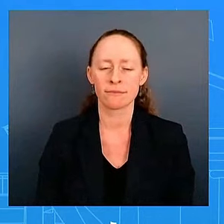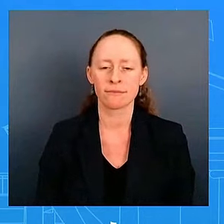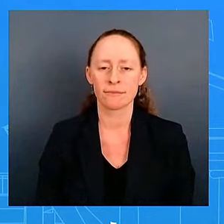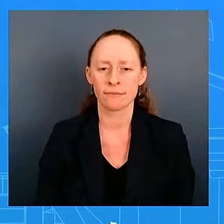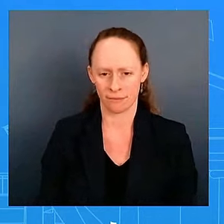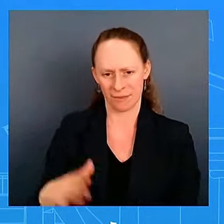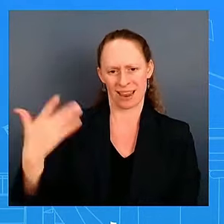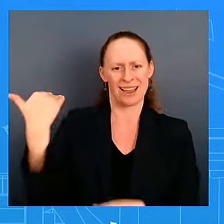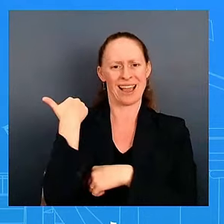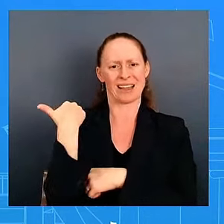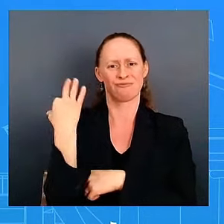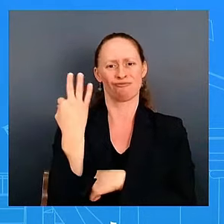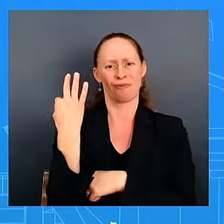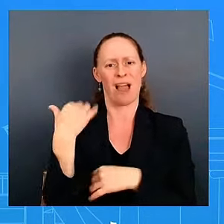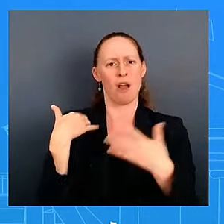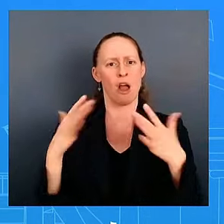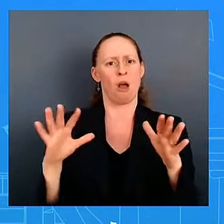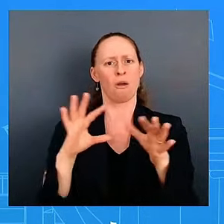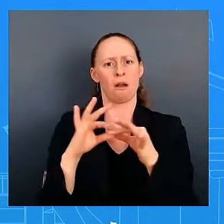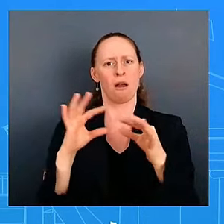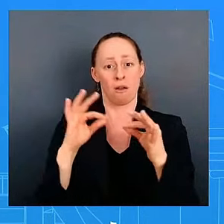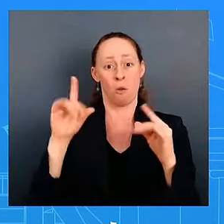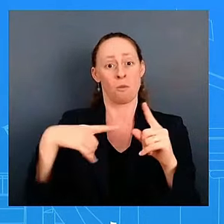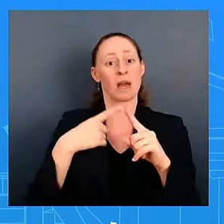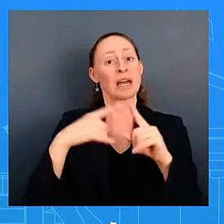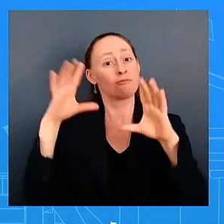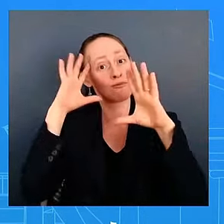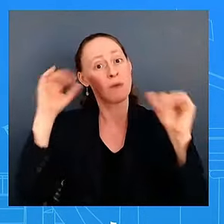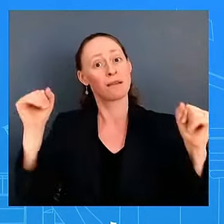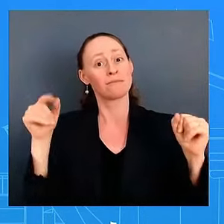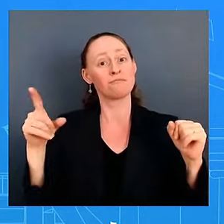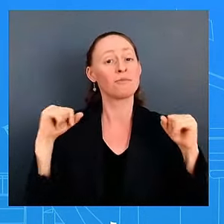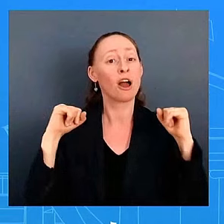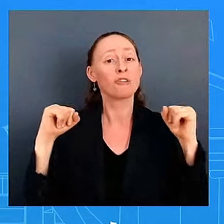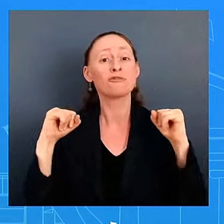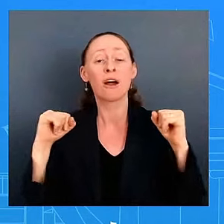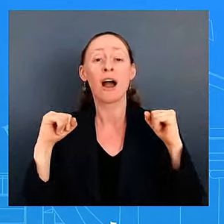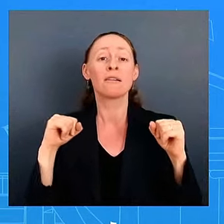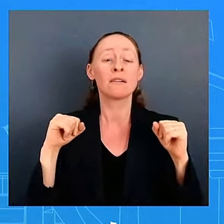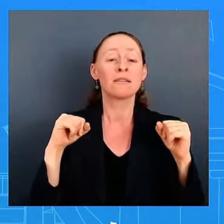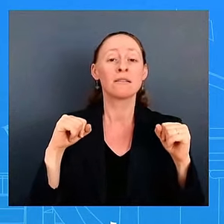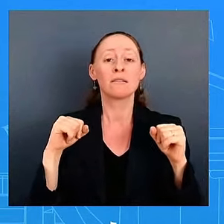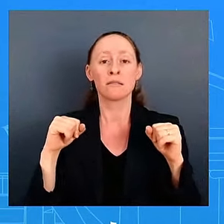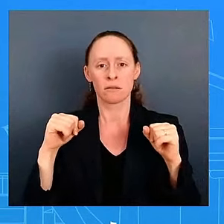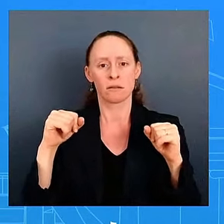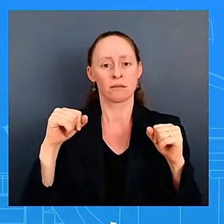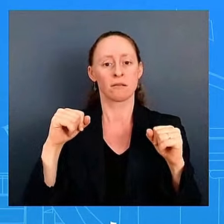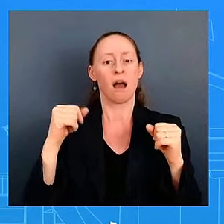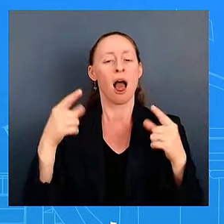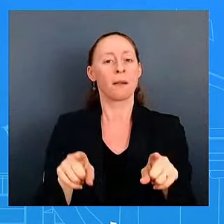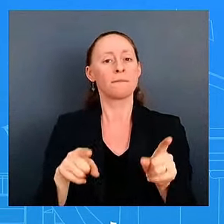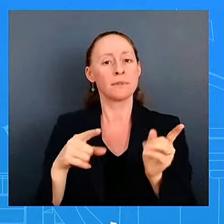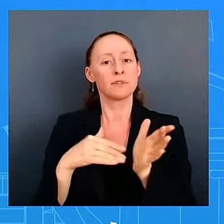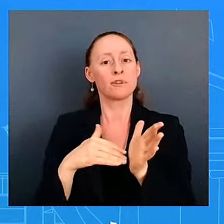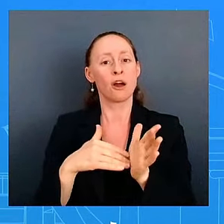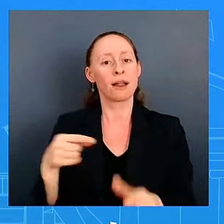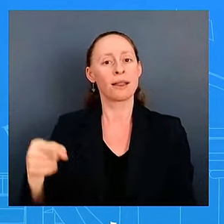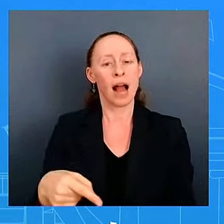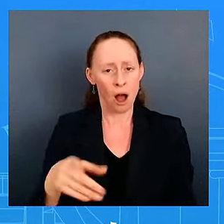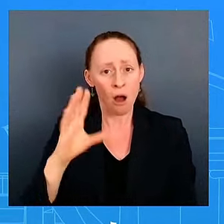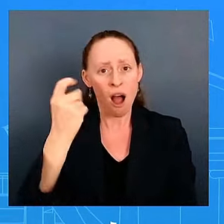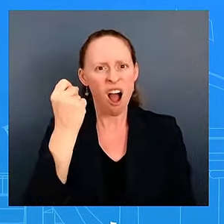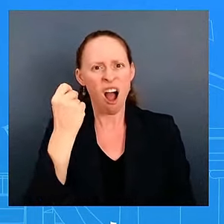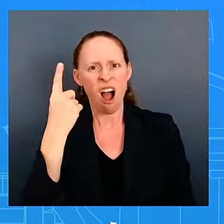usually how this happens. And they're not a medical exam. I said this already. I've cleared that up. They're